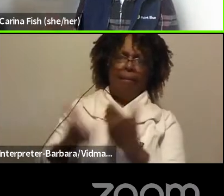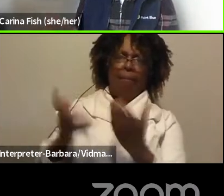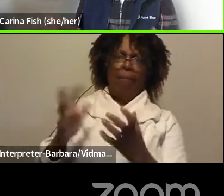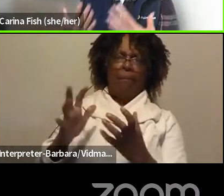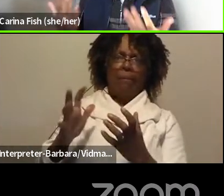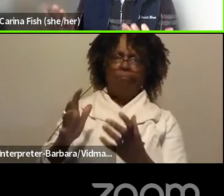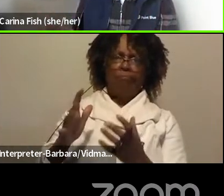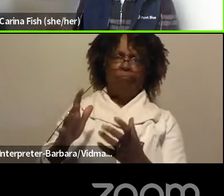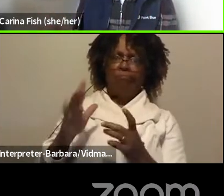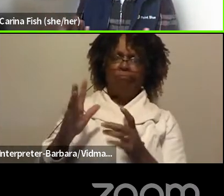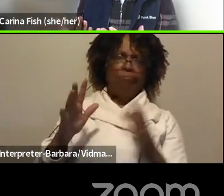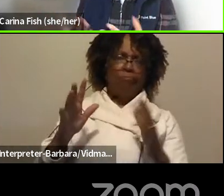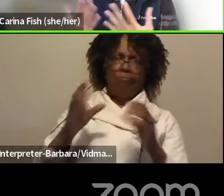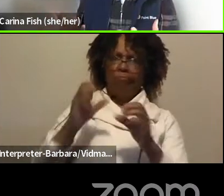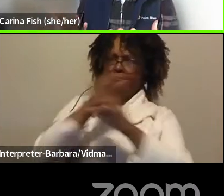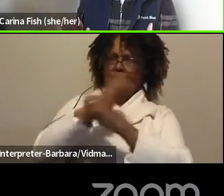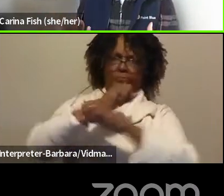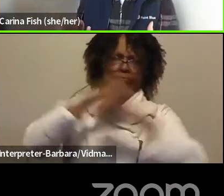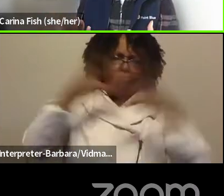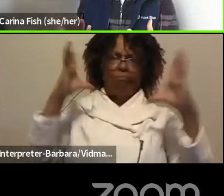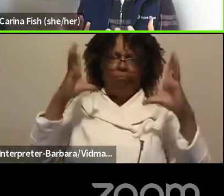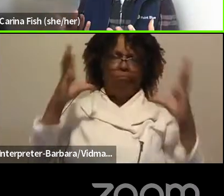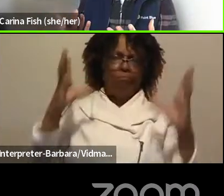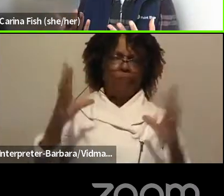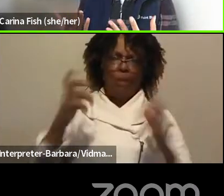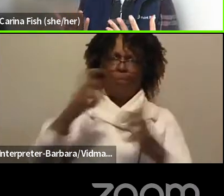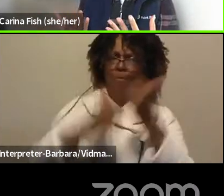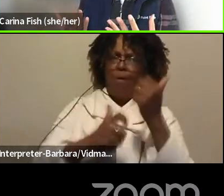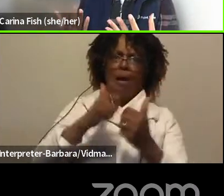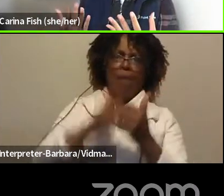this is not, if this is your intention, you really need to,